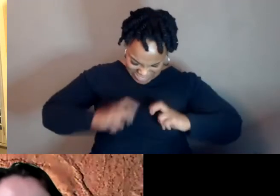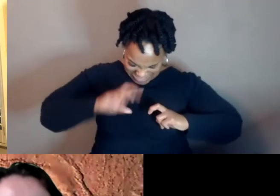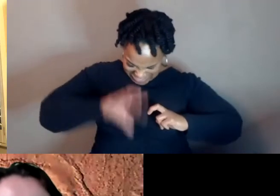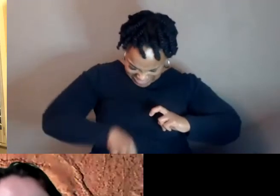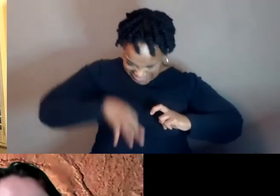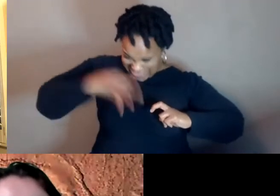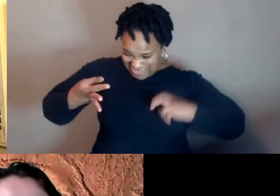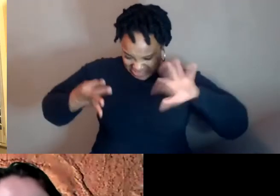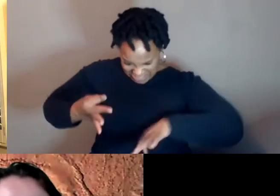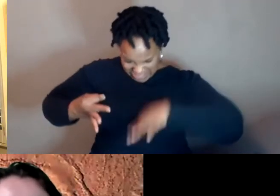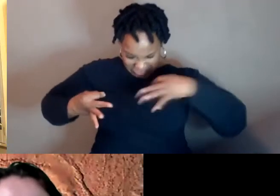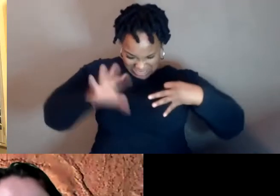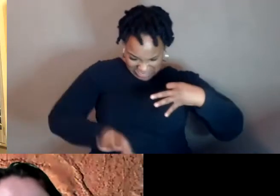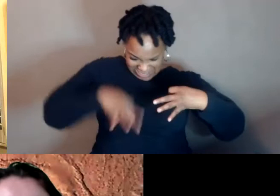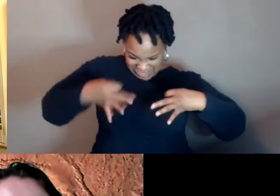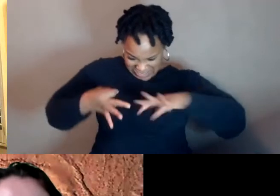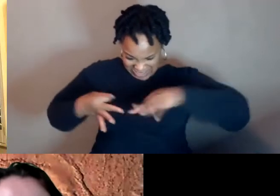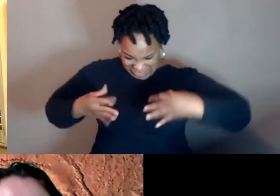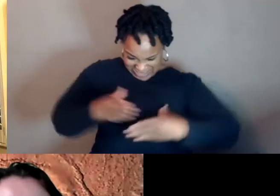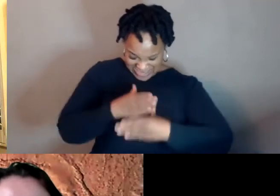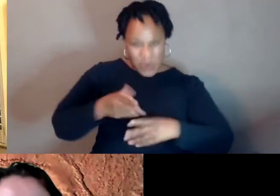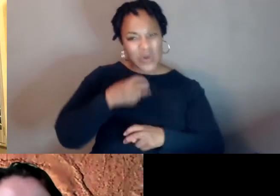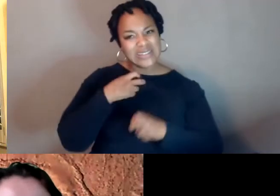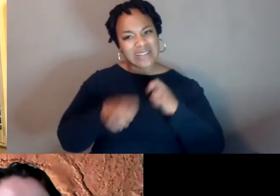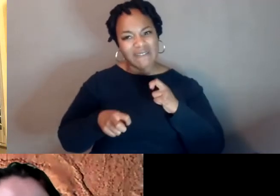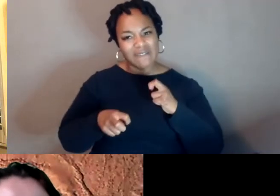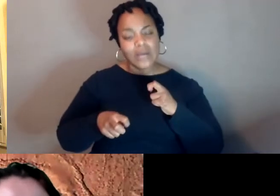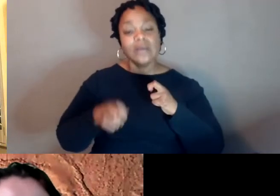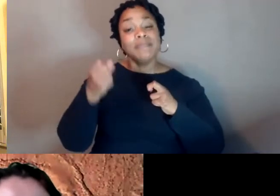in particular, and that's all I know,